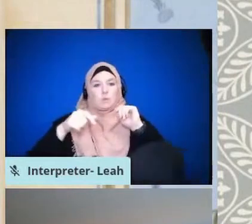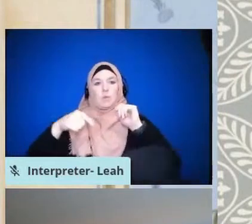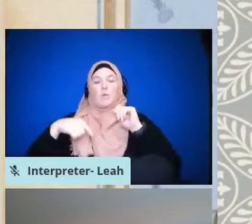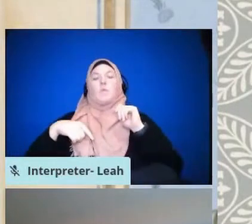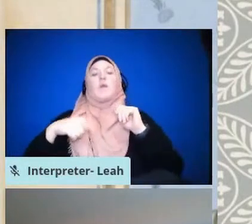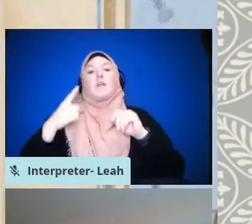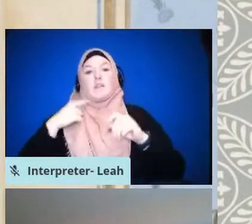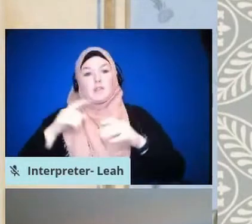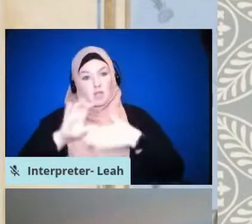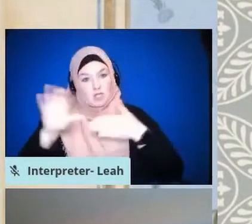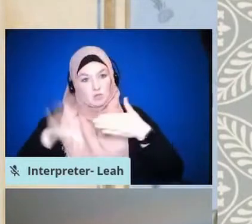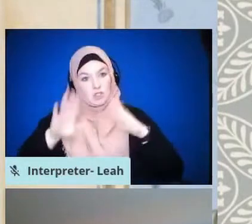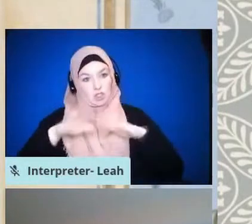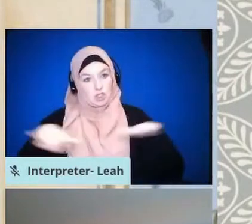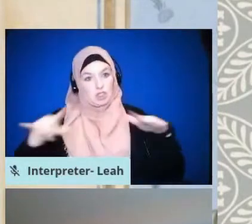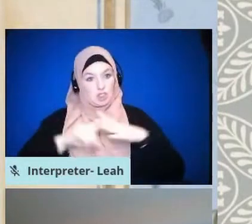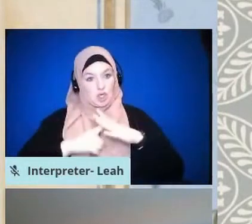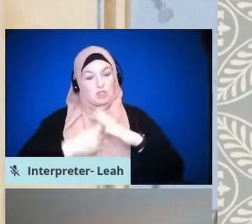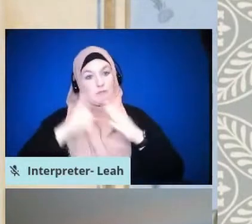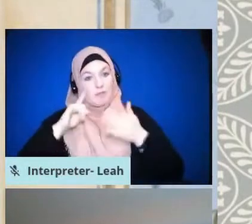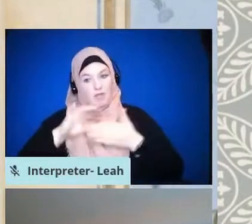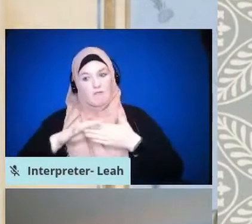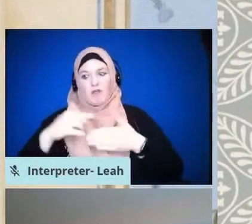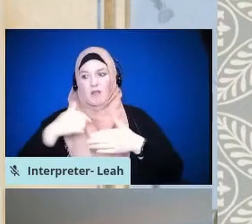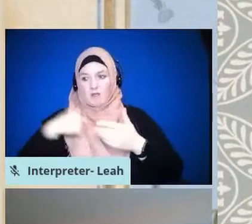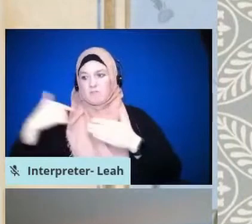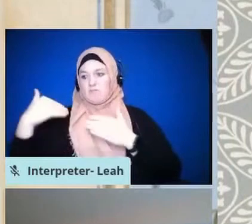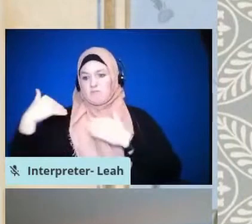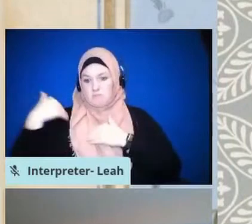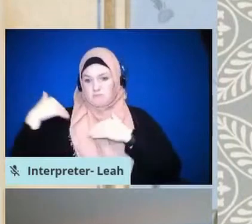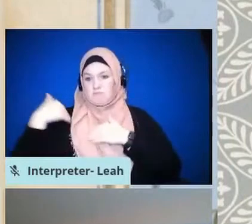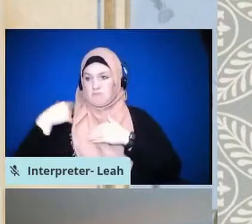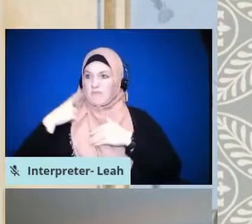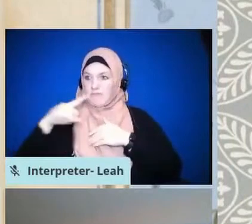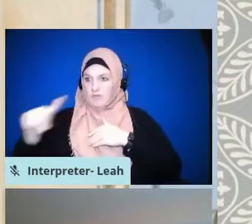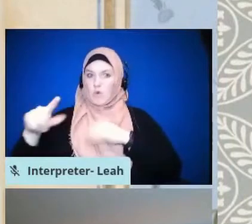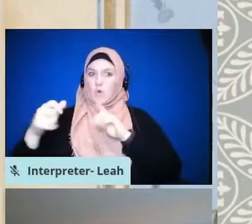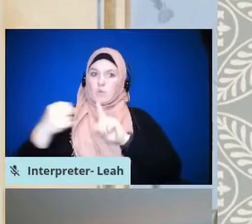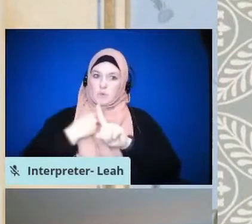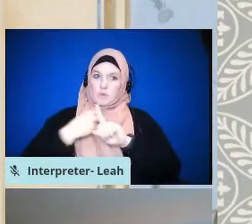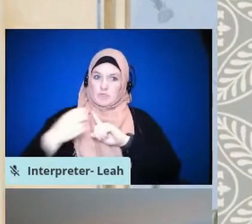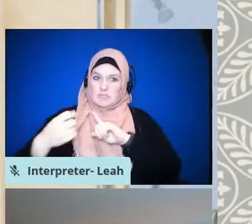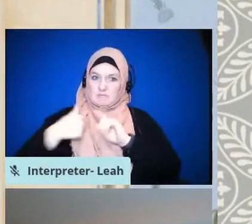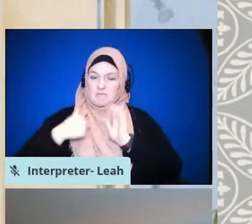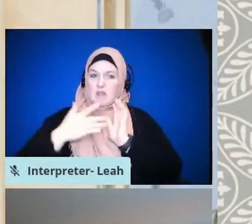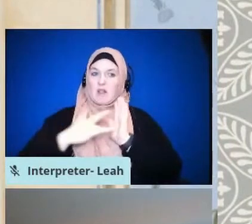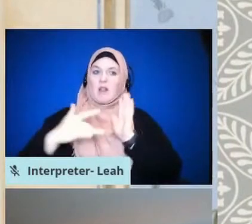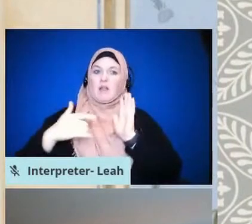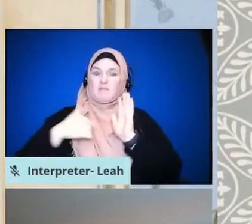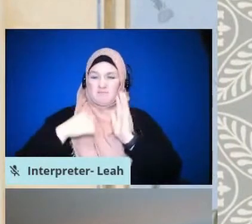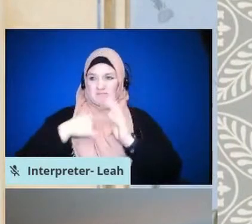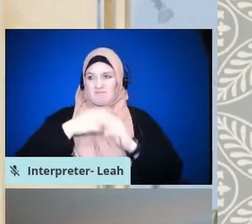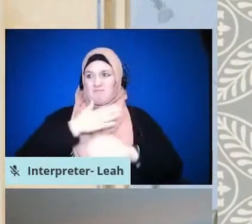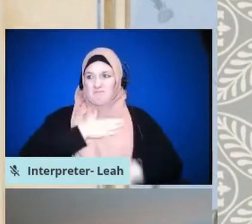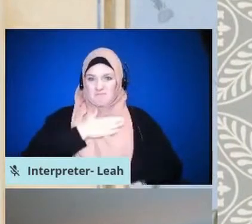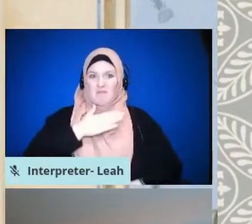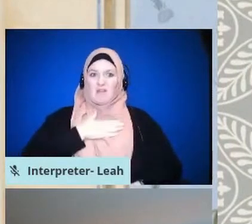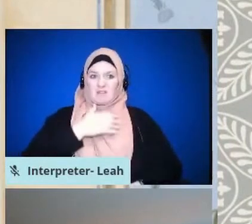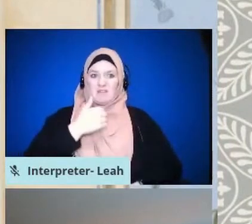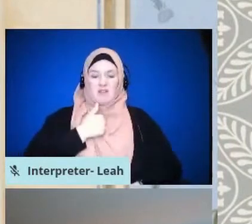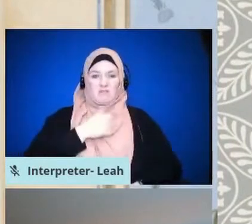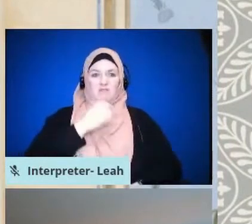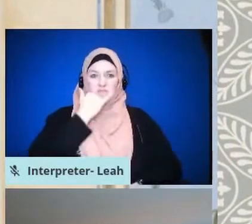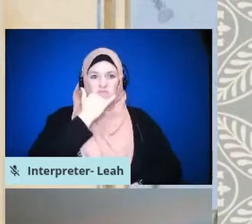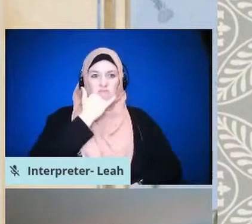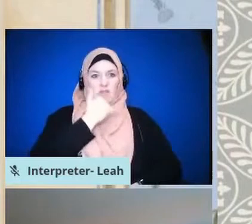the child starts to believe that he or she is responsible for being abused and should be in absolute control